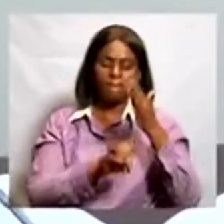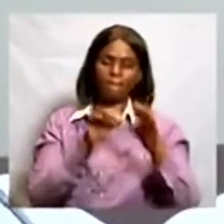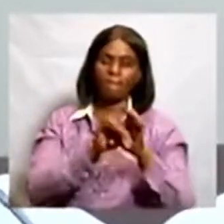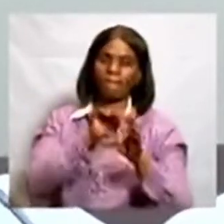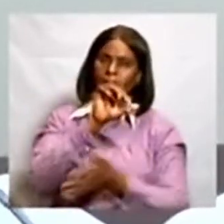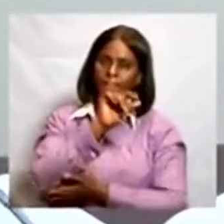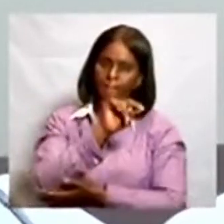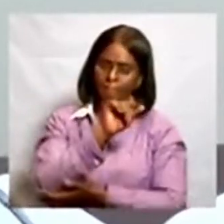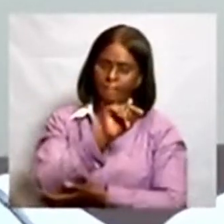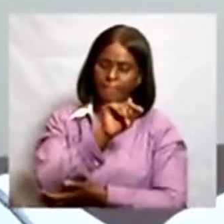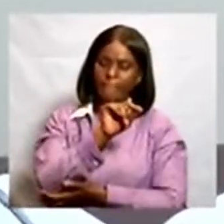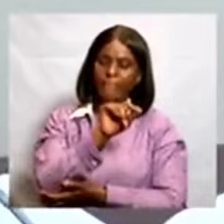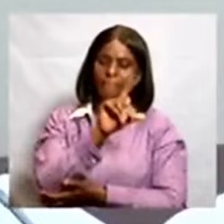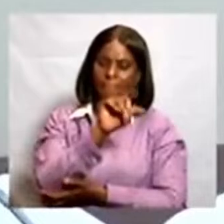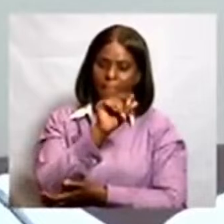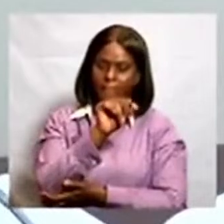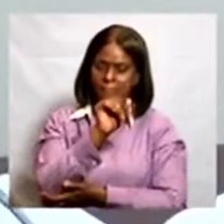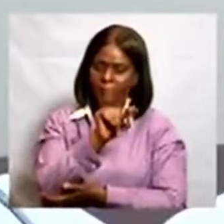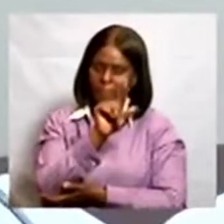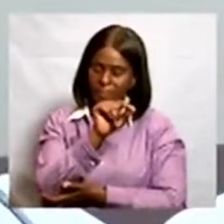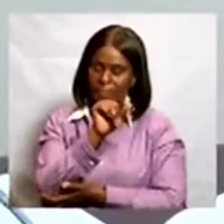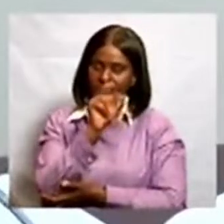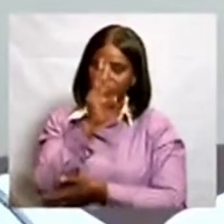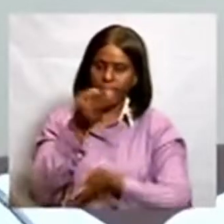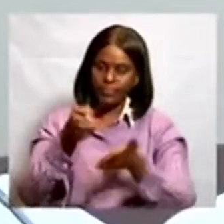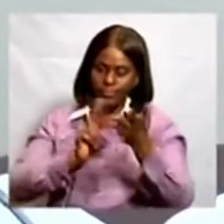be renumbered after that.